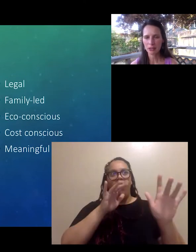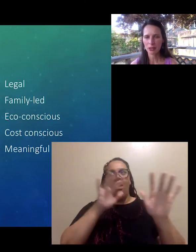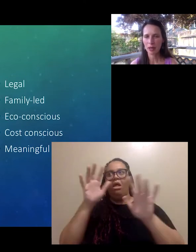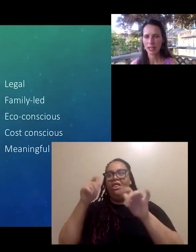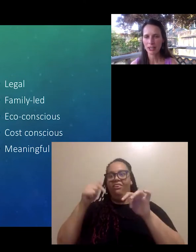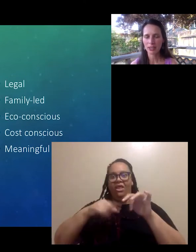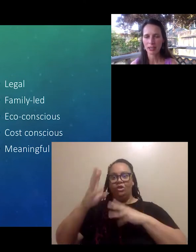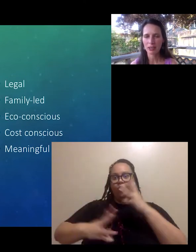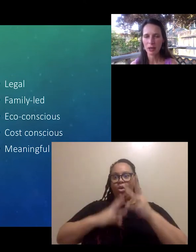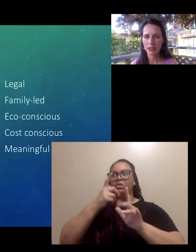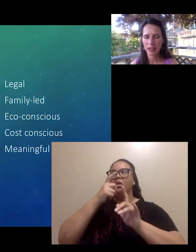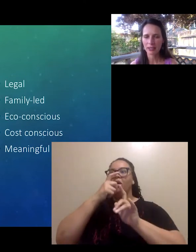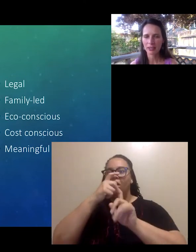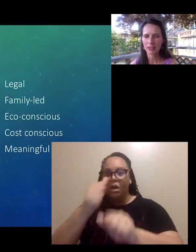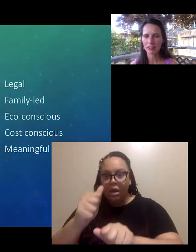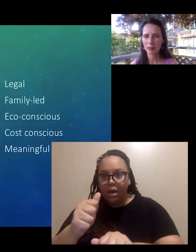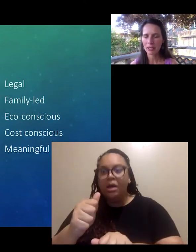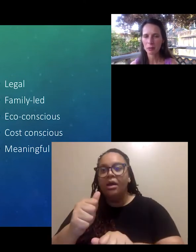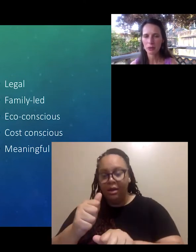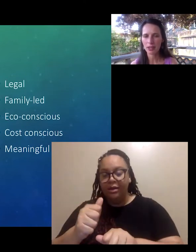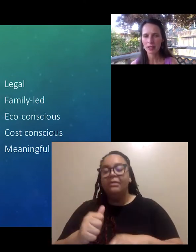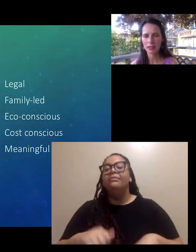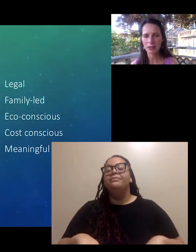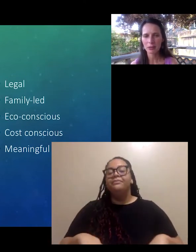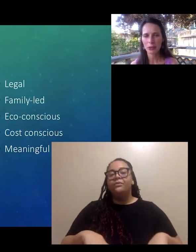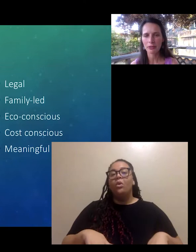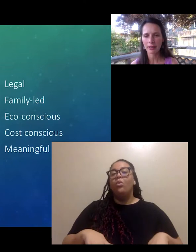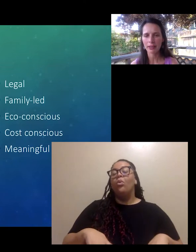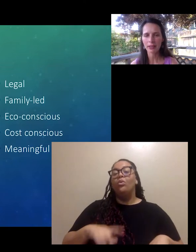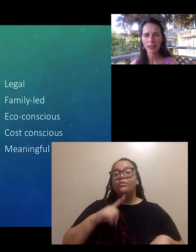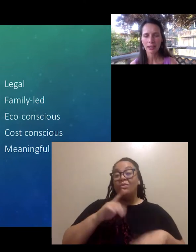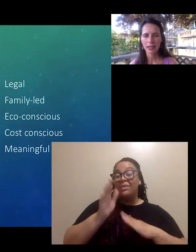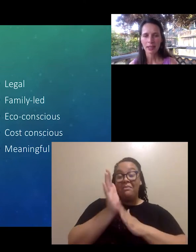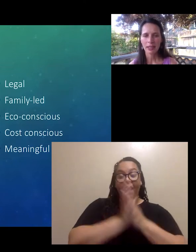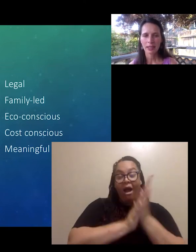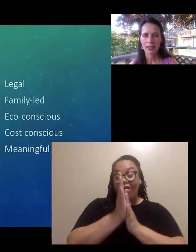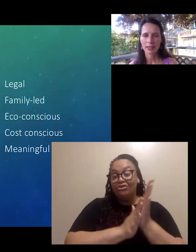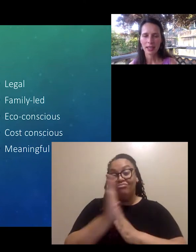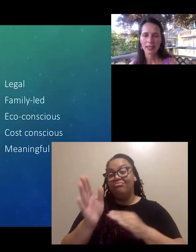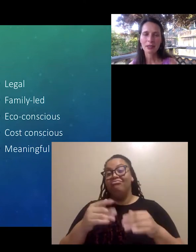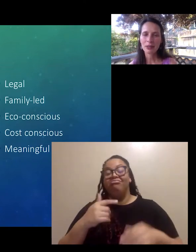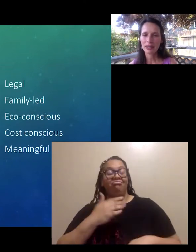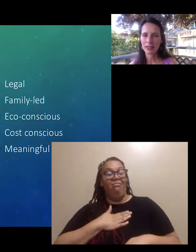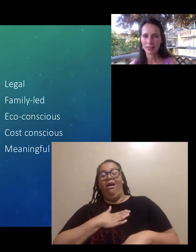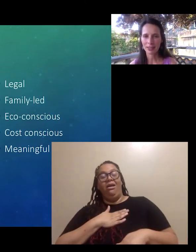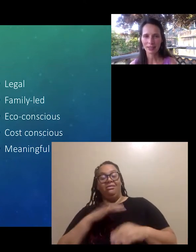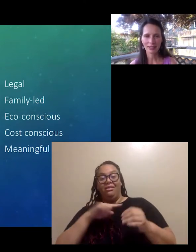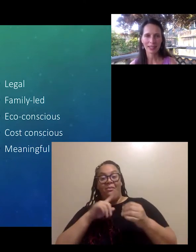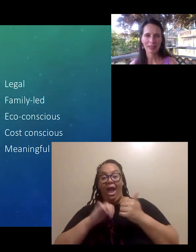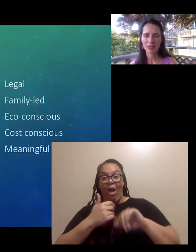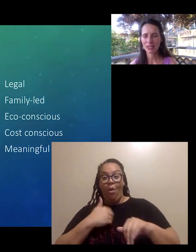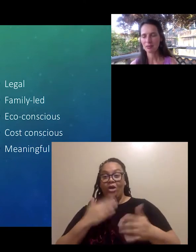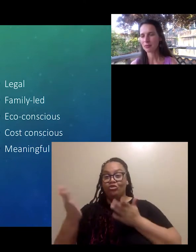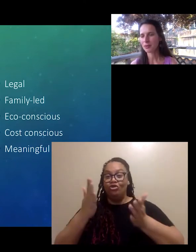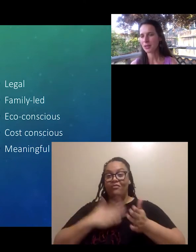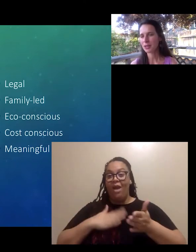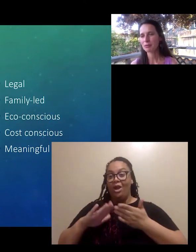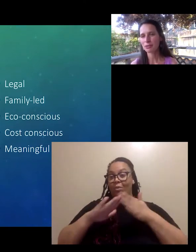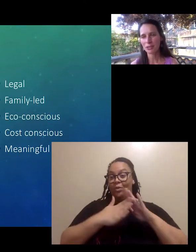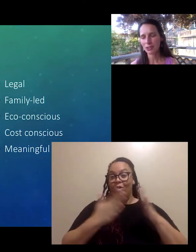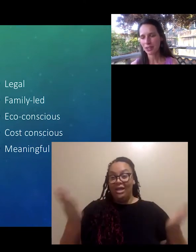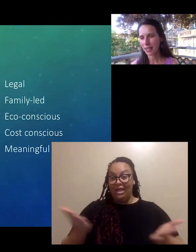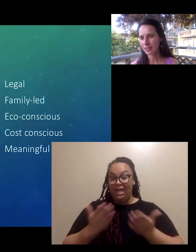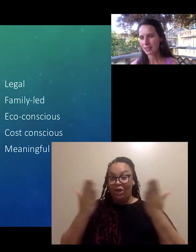it's my personal passion and a way that I serve my community here in the rogue Valley. And I know that there are, um, some